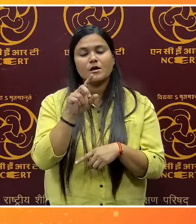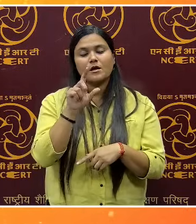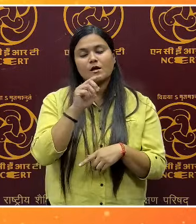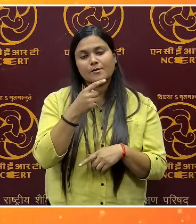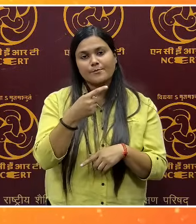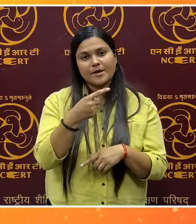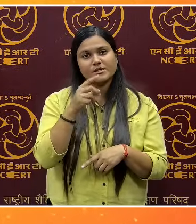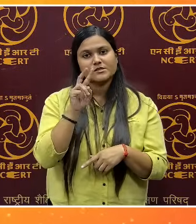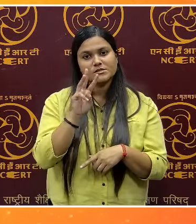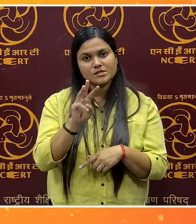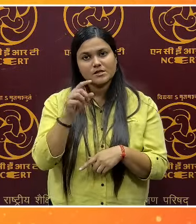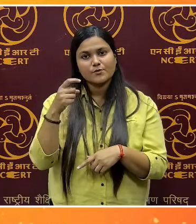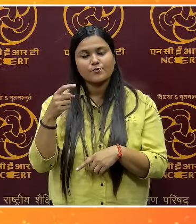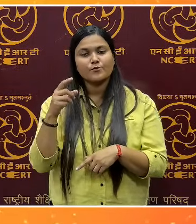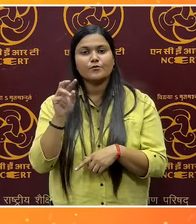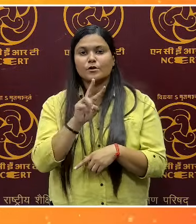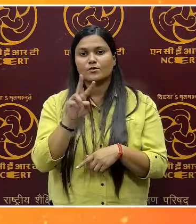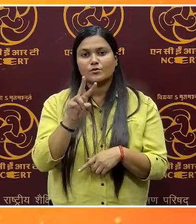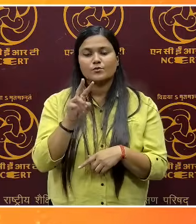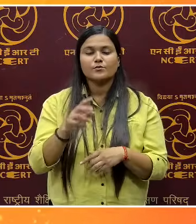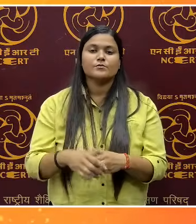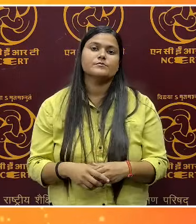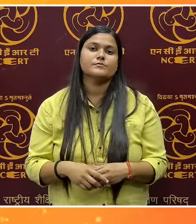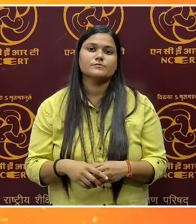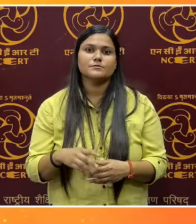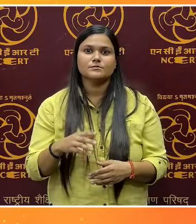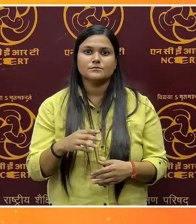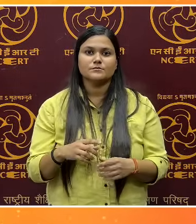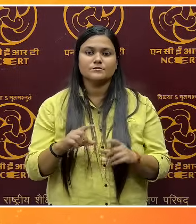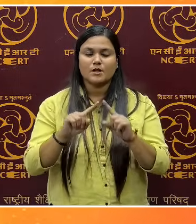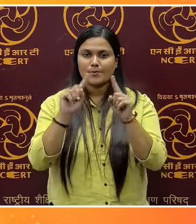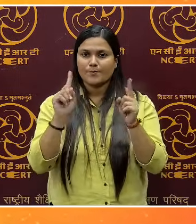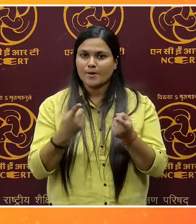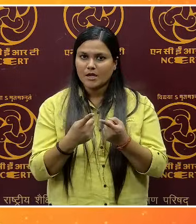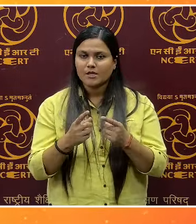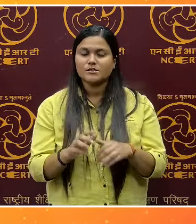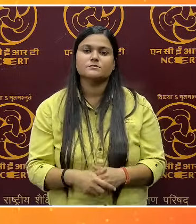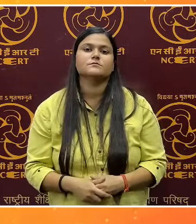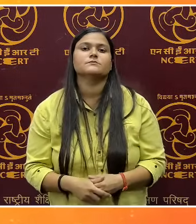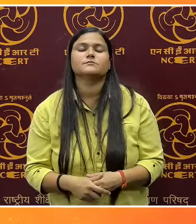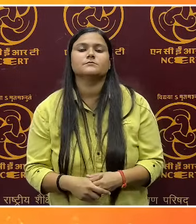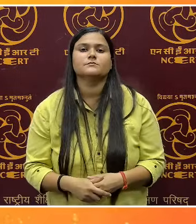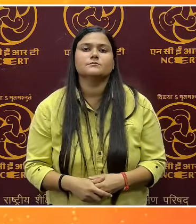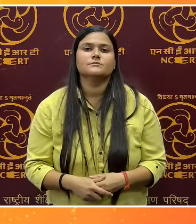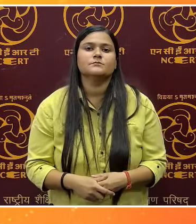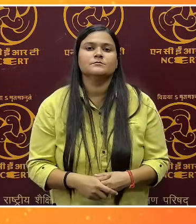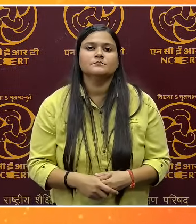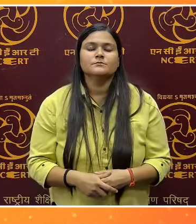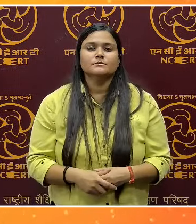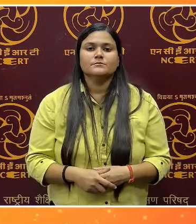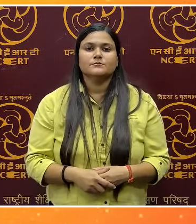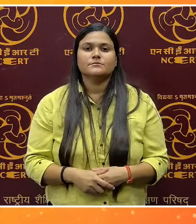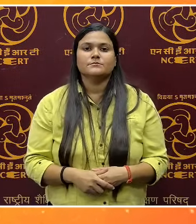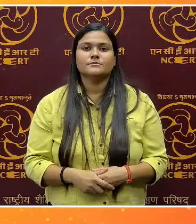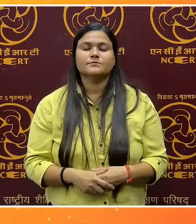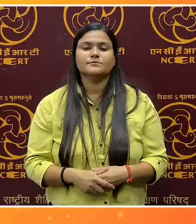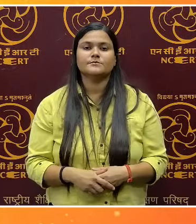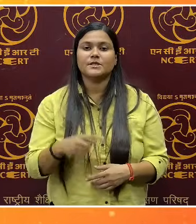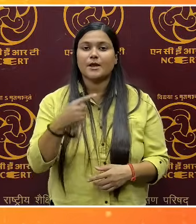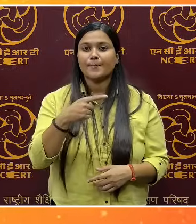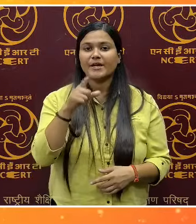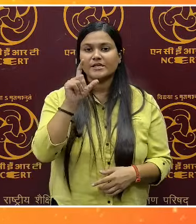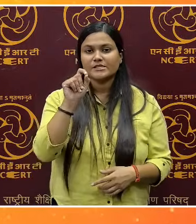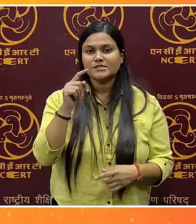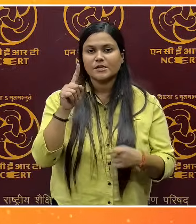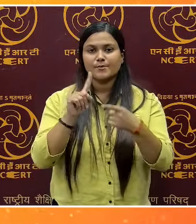Whenever you have two signs, take care that you take the help of brackets. Okay. So p to the power, what is minus 10 plus